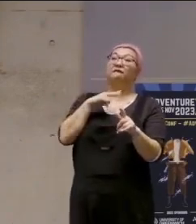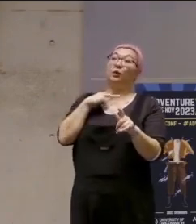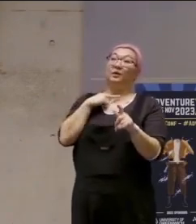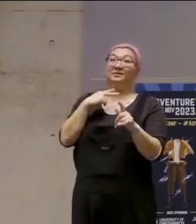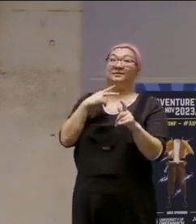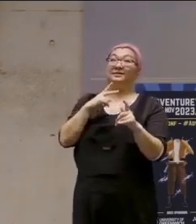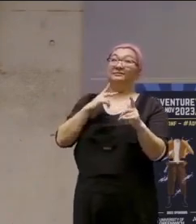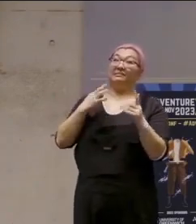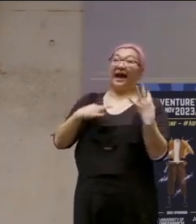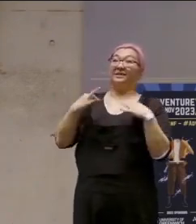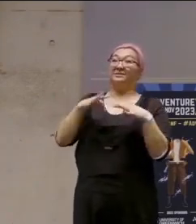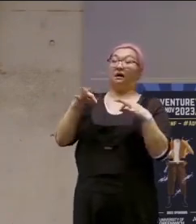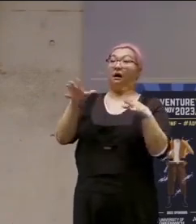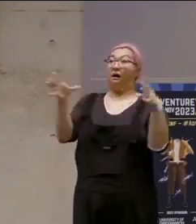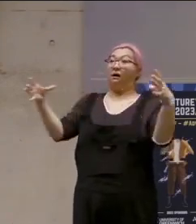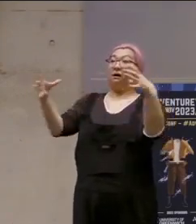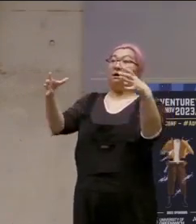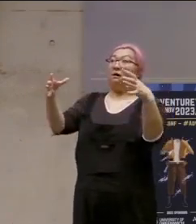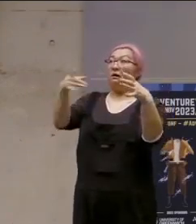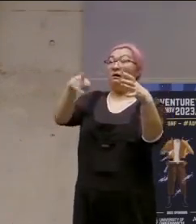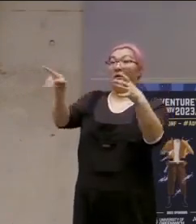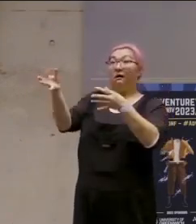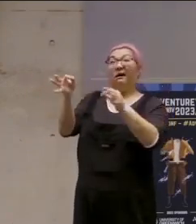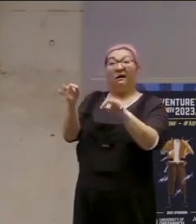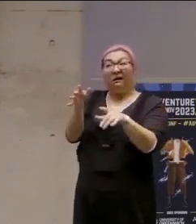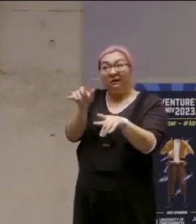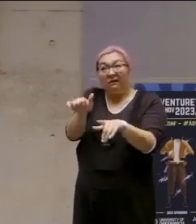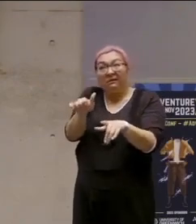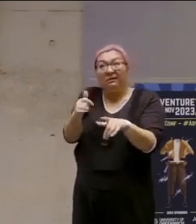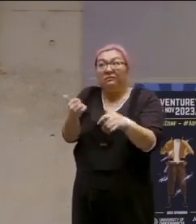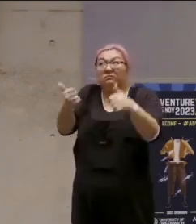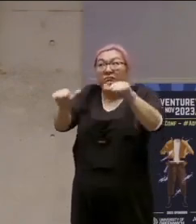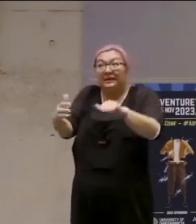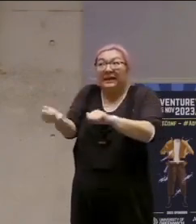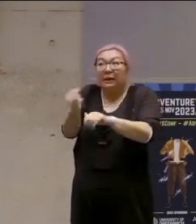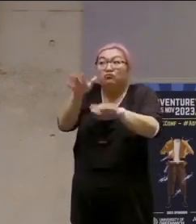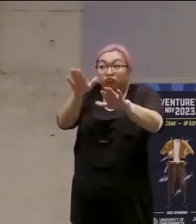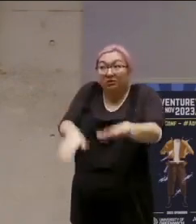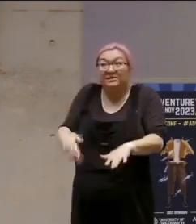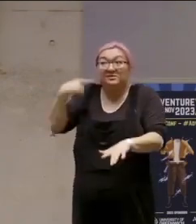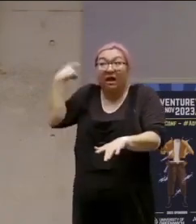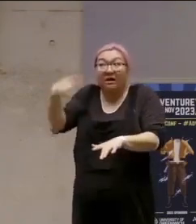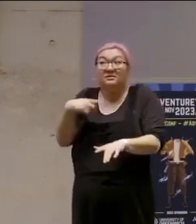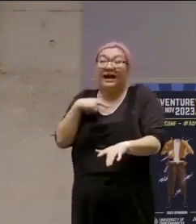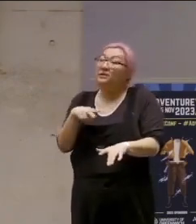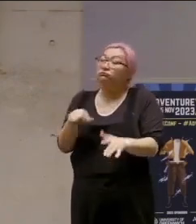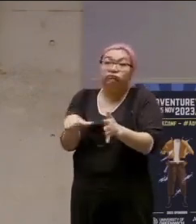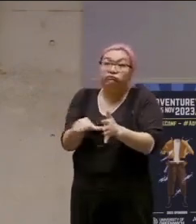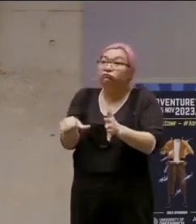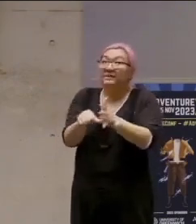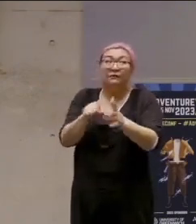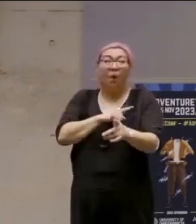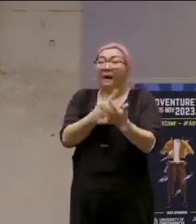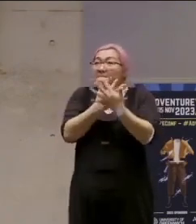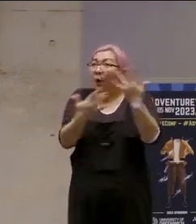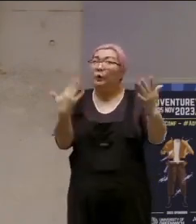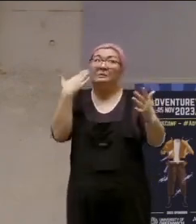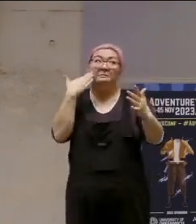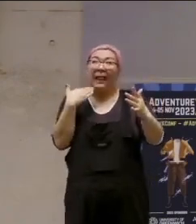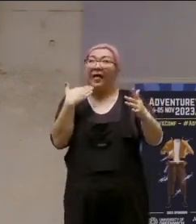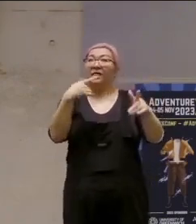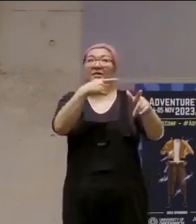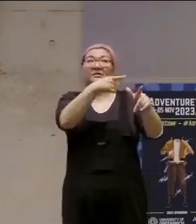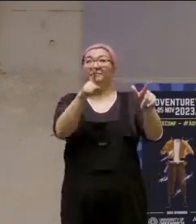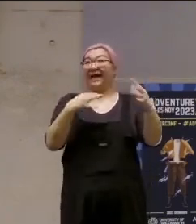people are for Black Americans. So in that sense, in creating more creative projects like this, you are creating work for